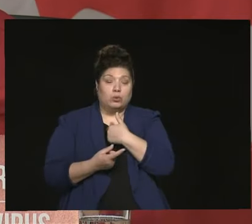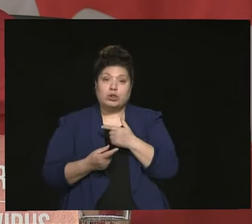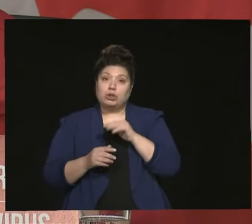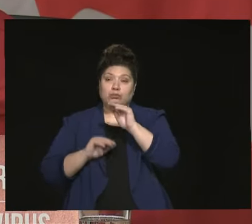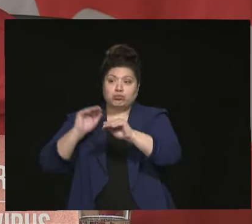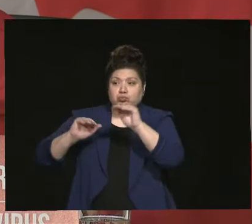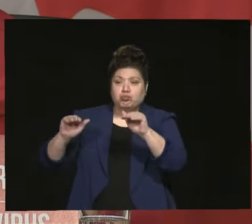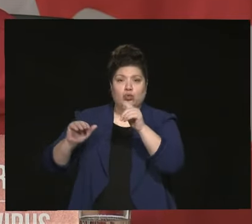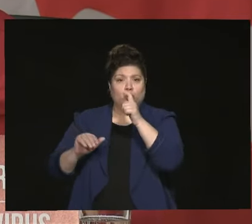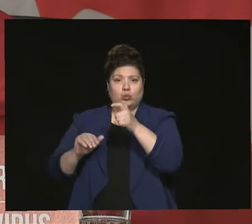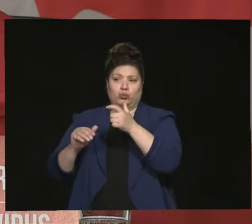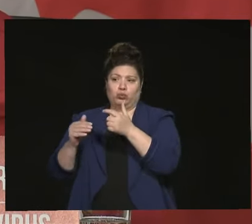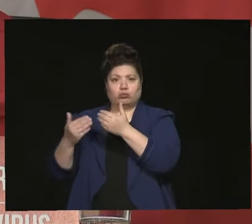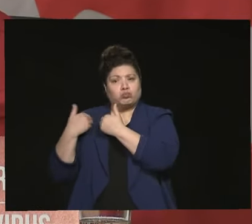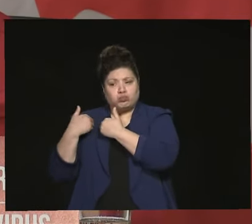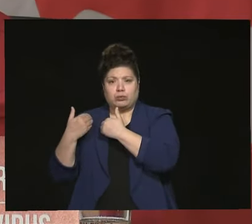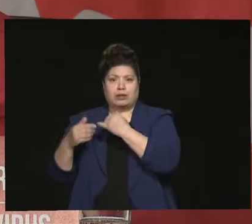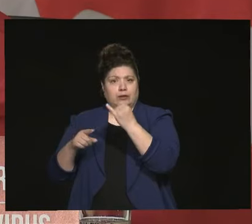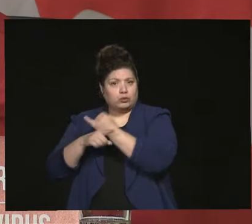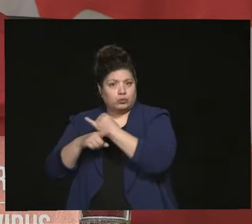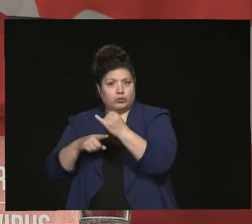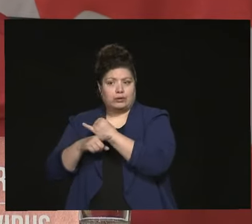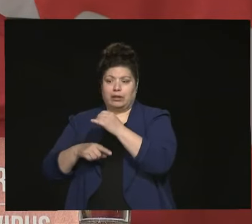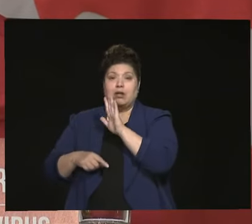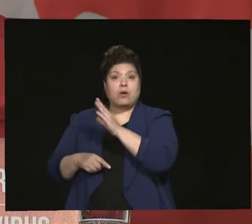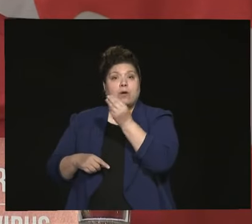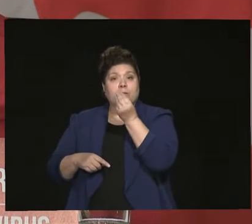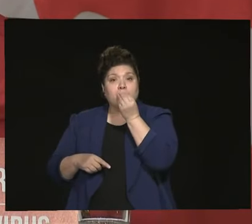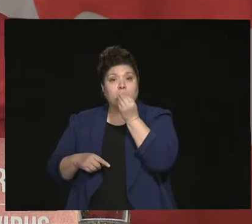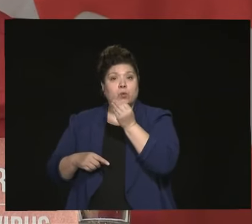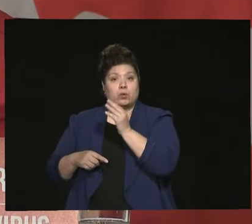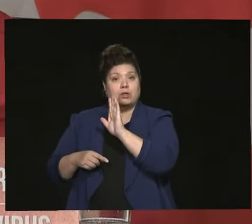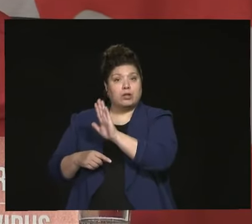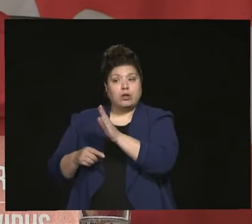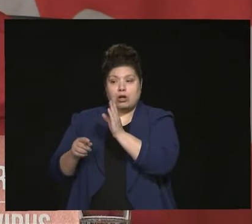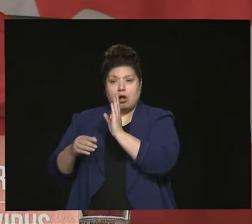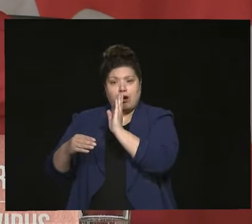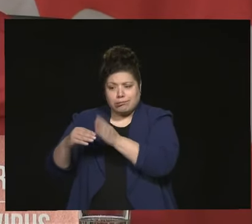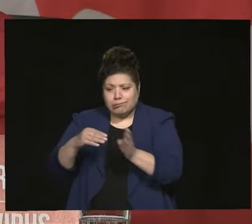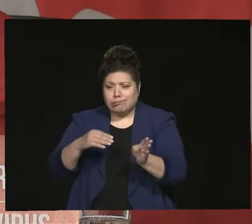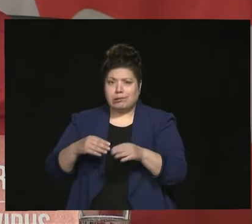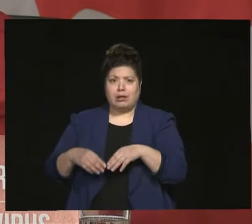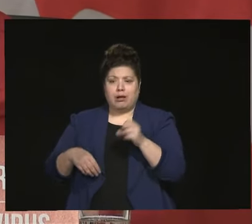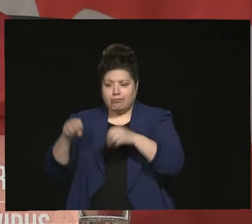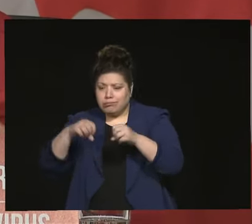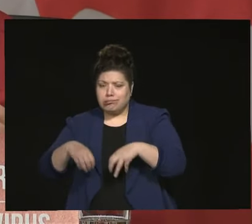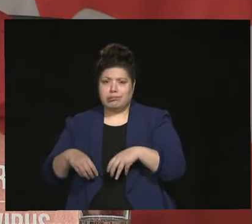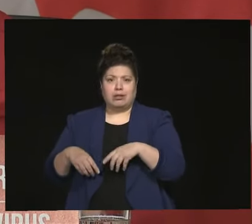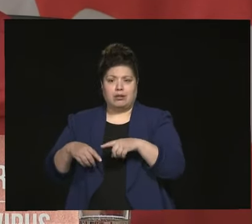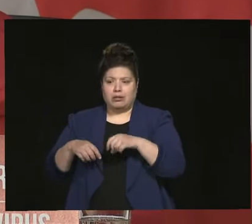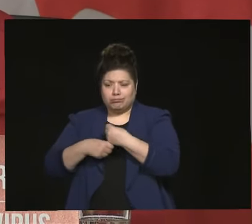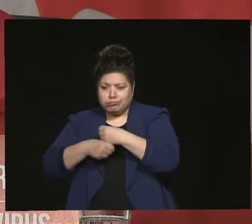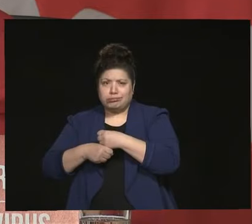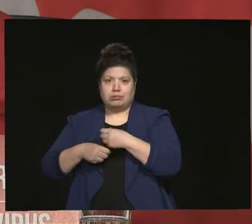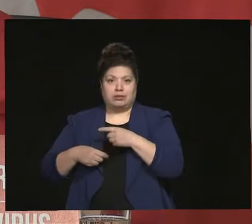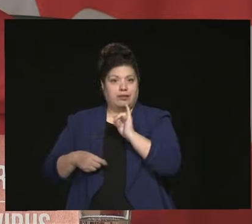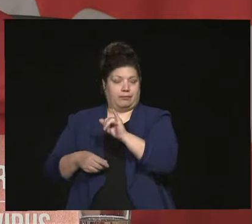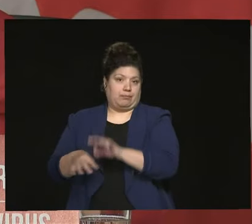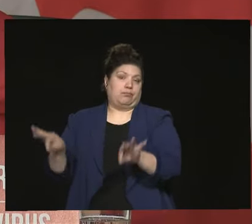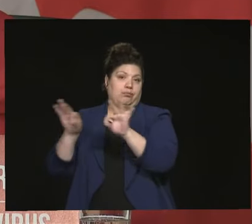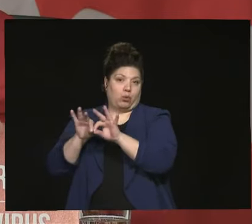Food processors are an essential part of our food supply chain, and food security is